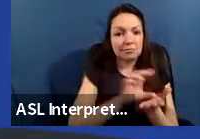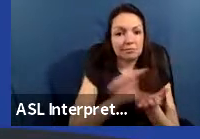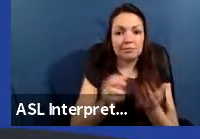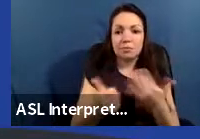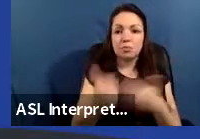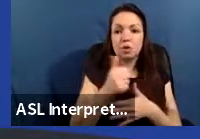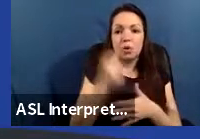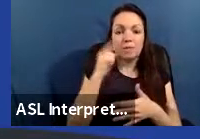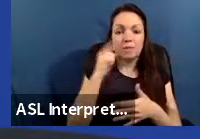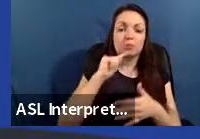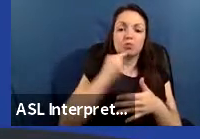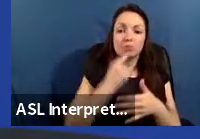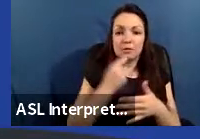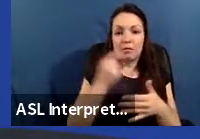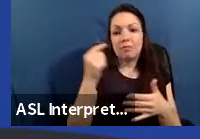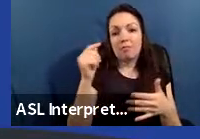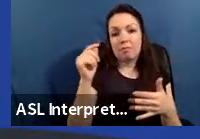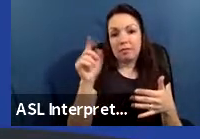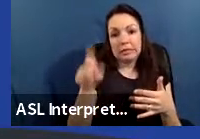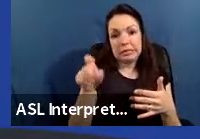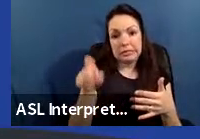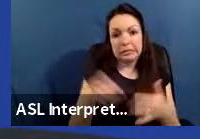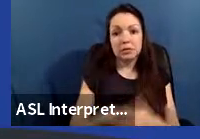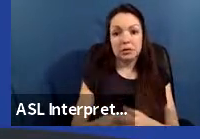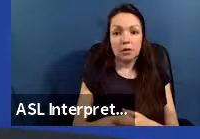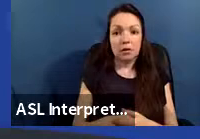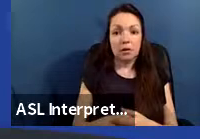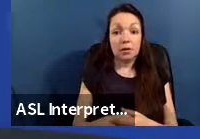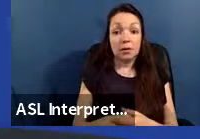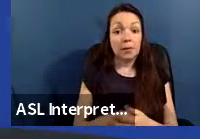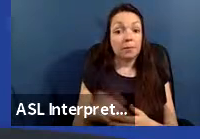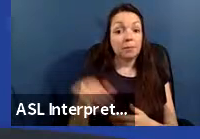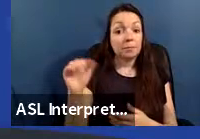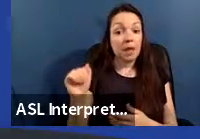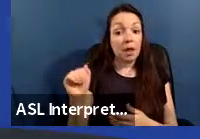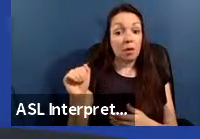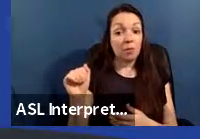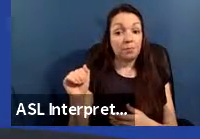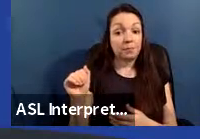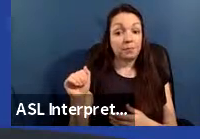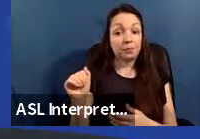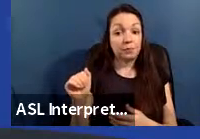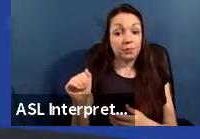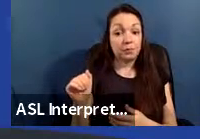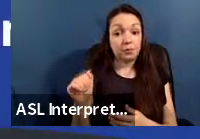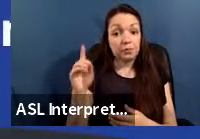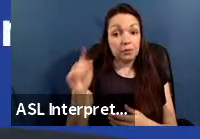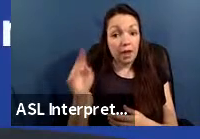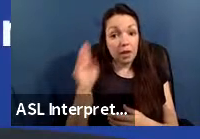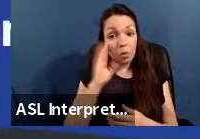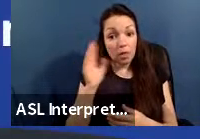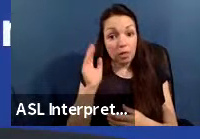will now invite Ada back to speak on the equity index and how to inform the capital project selection and prioritization.